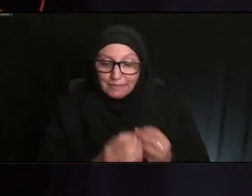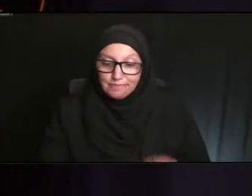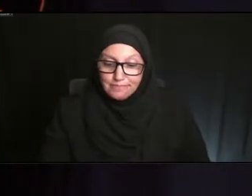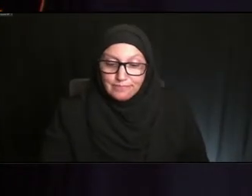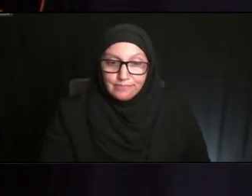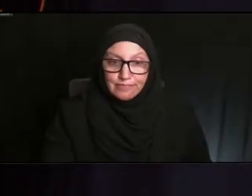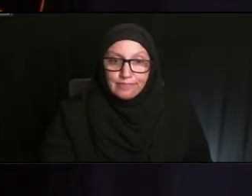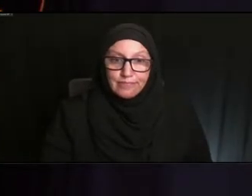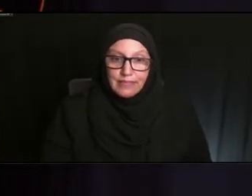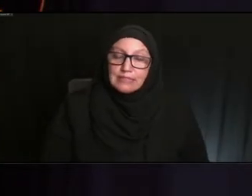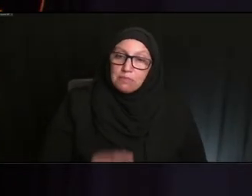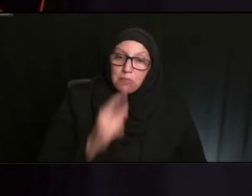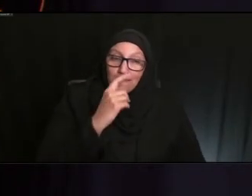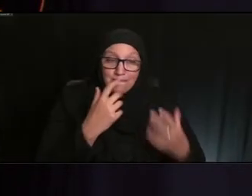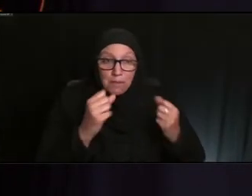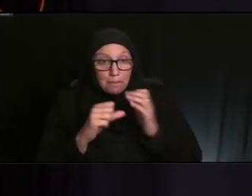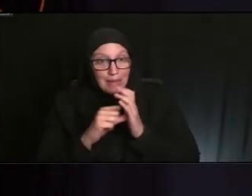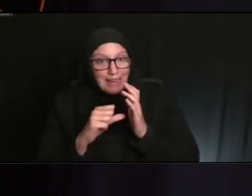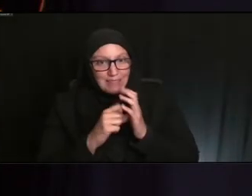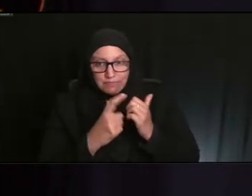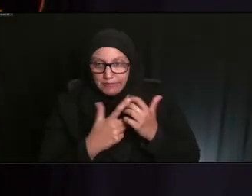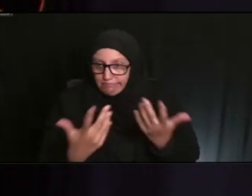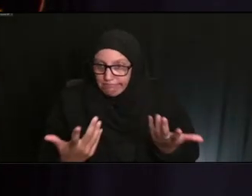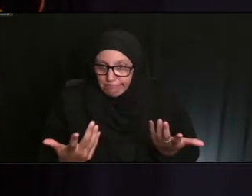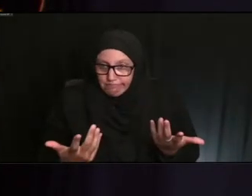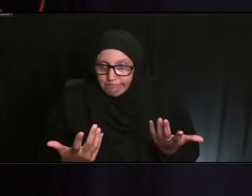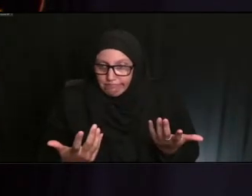people have money, but there's no food.